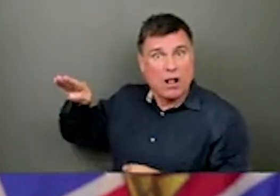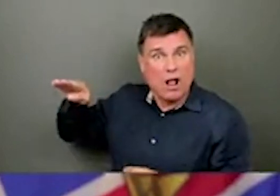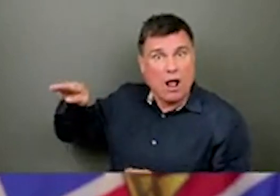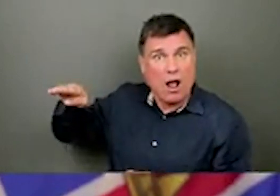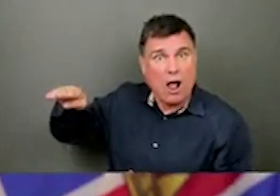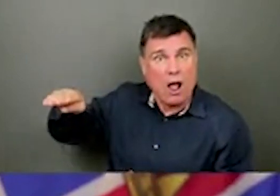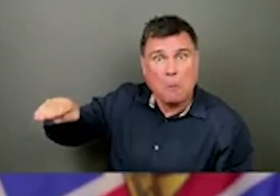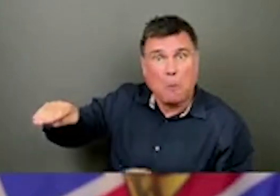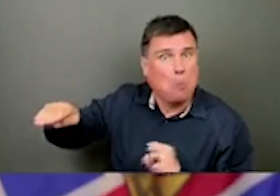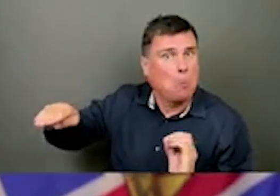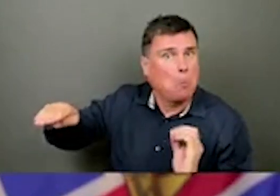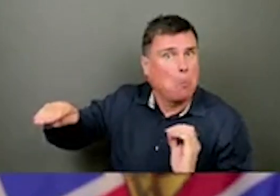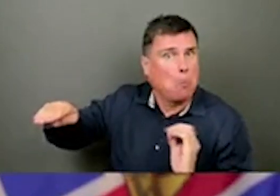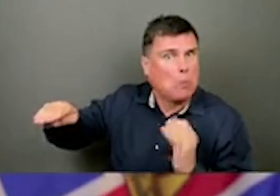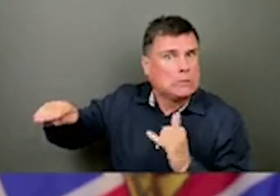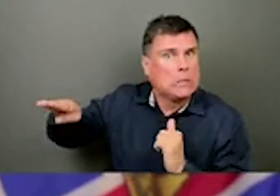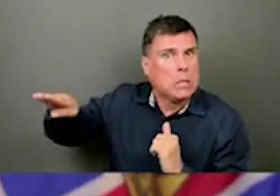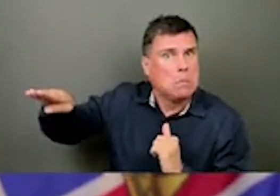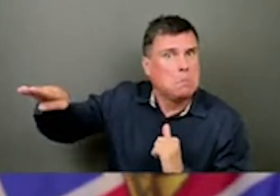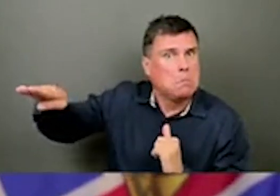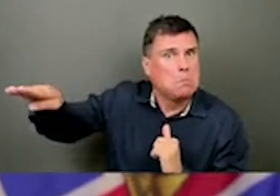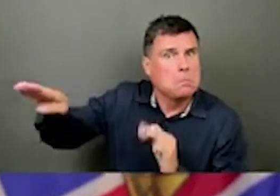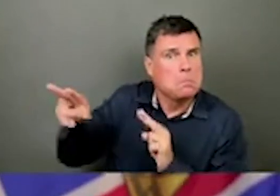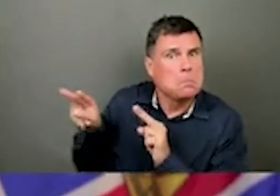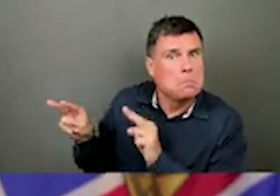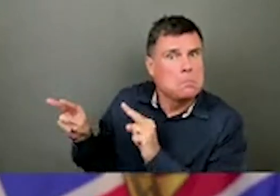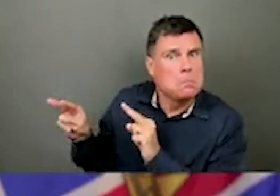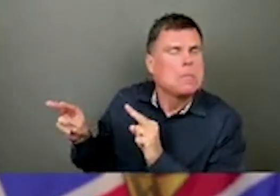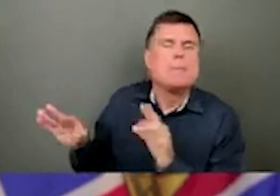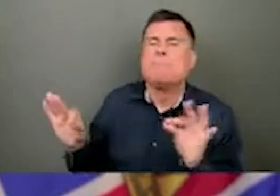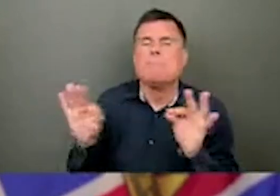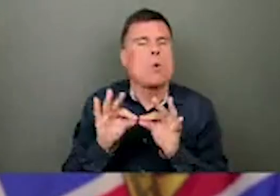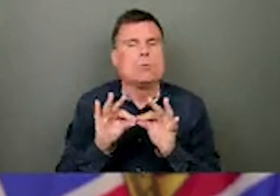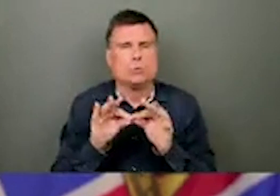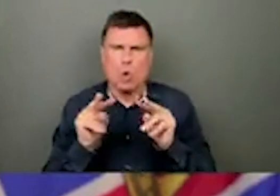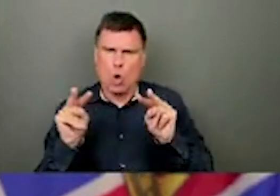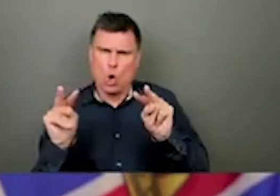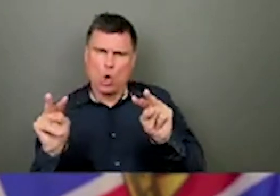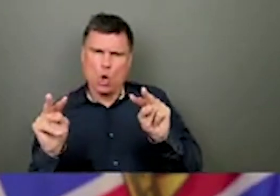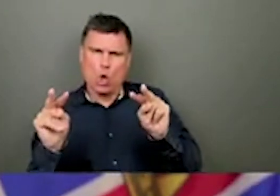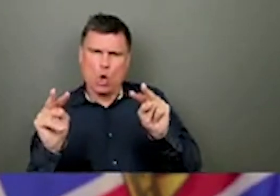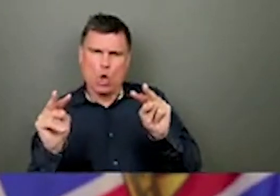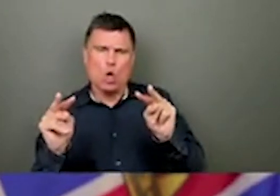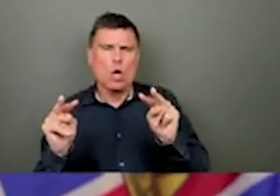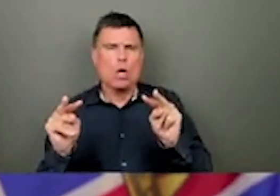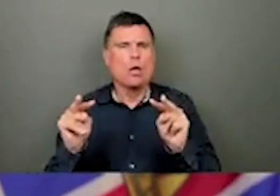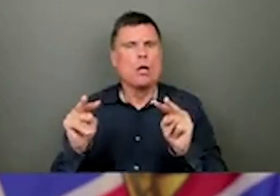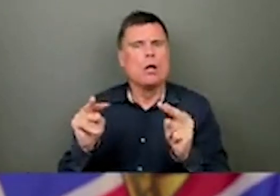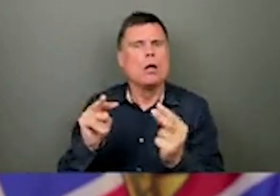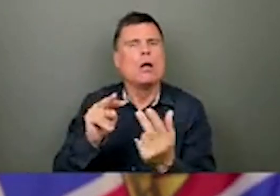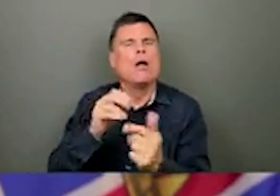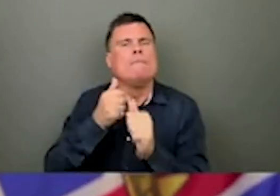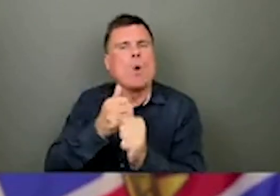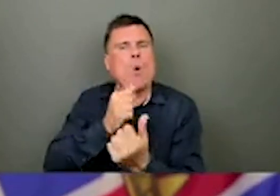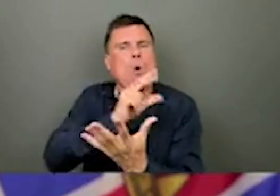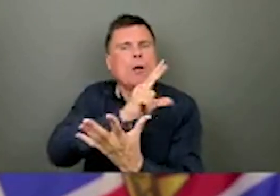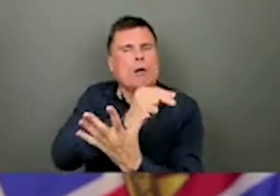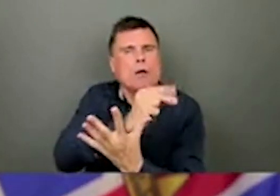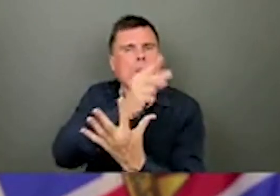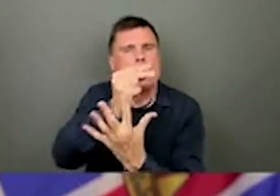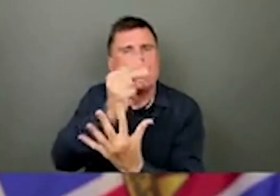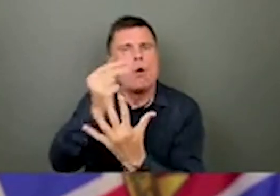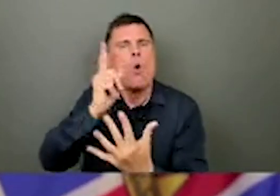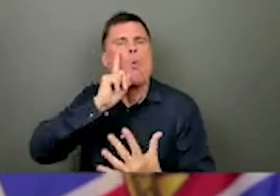be, because we did most people in residents in long-term care received their vaccine at an